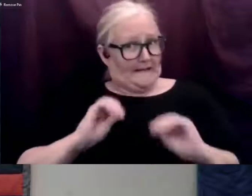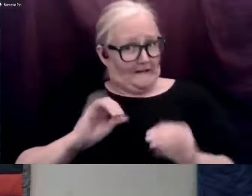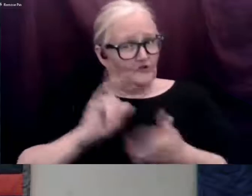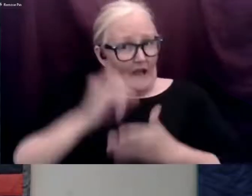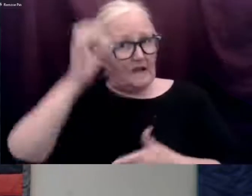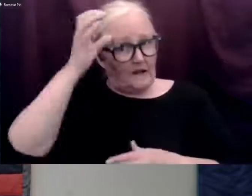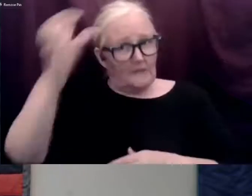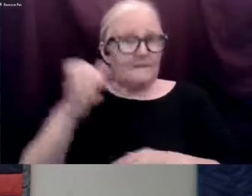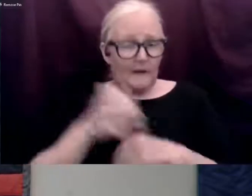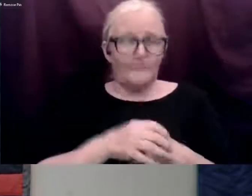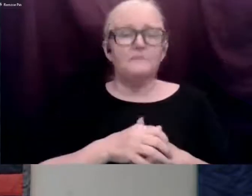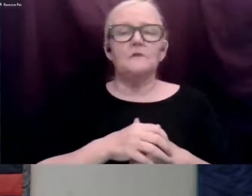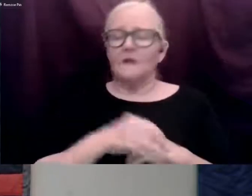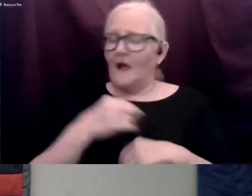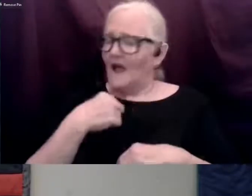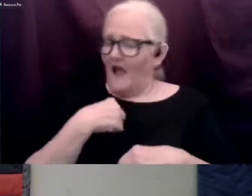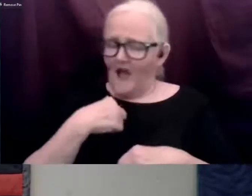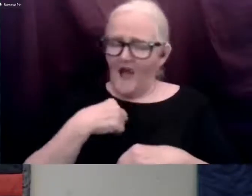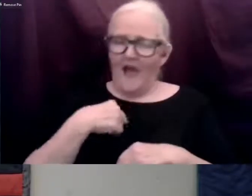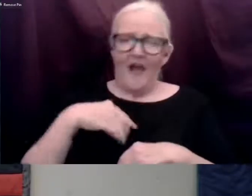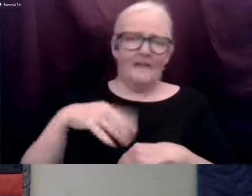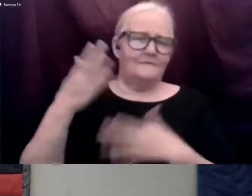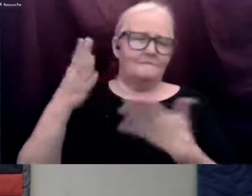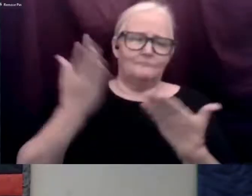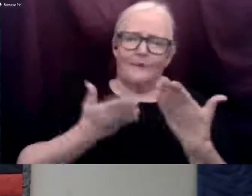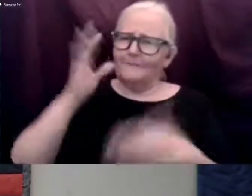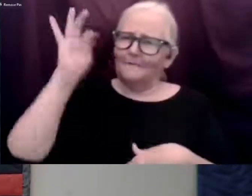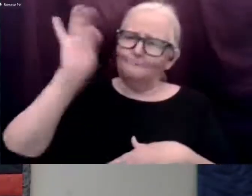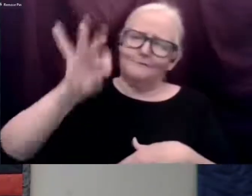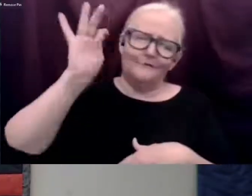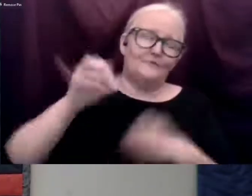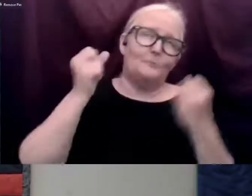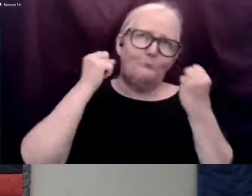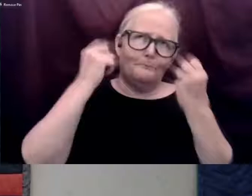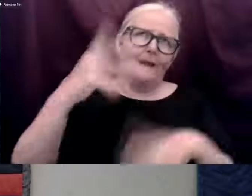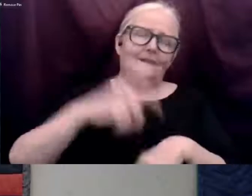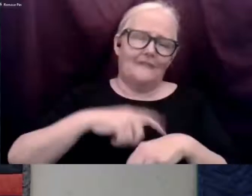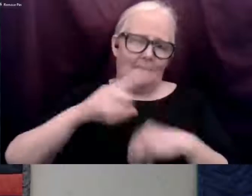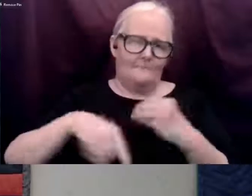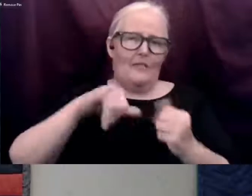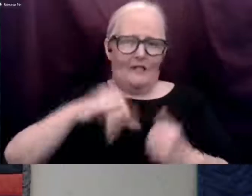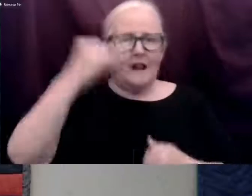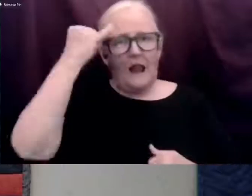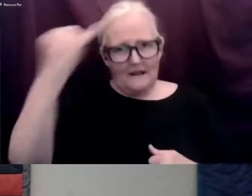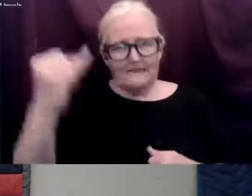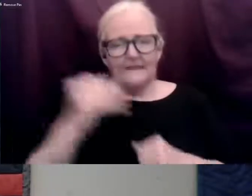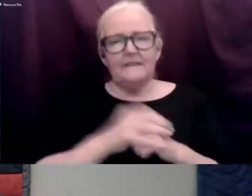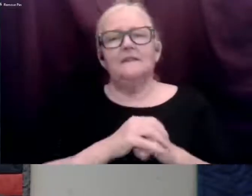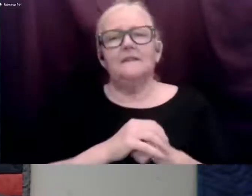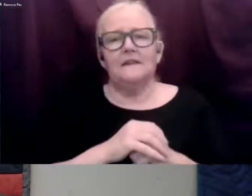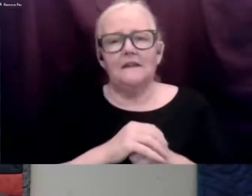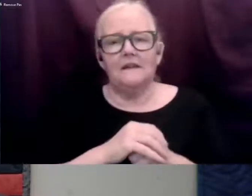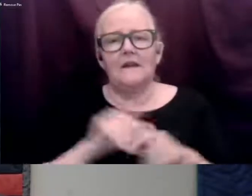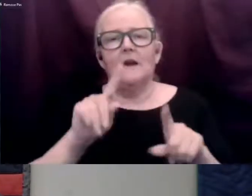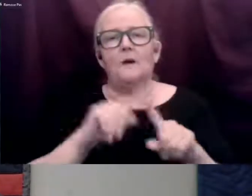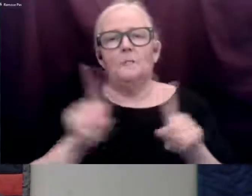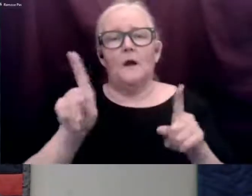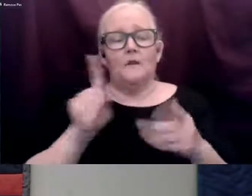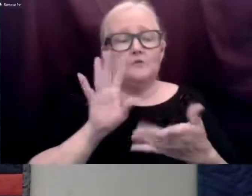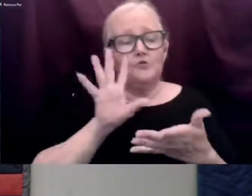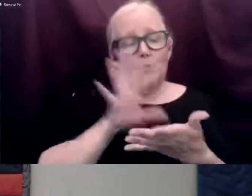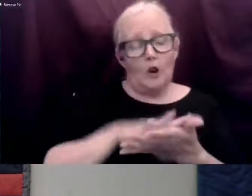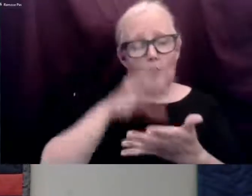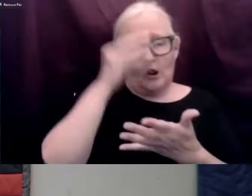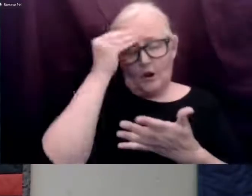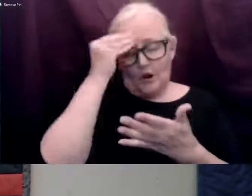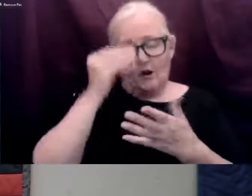no idea how many sermons about over the years. But learning in a classroom about the theology of welcome